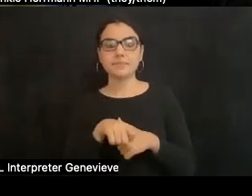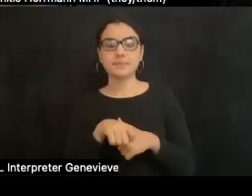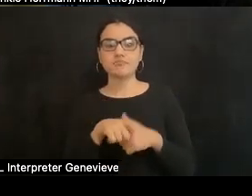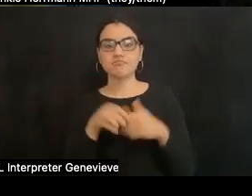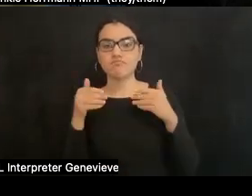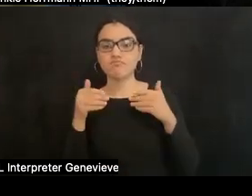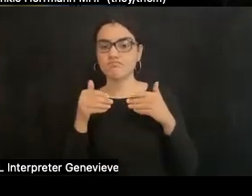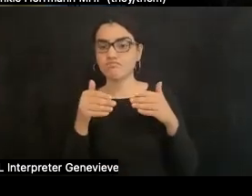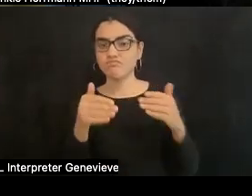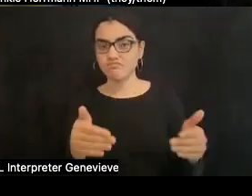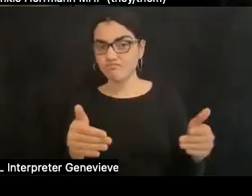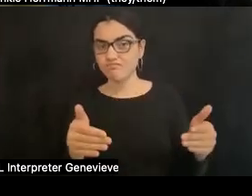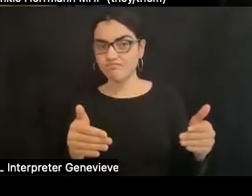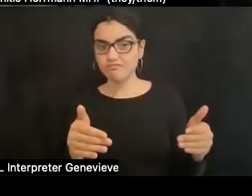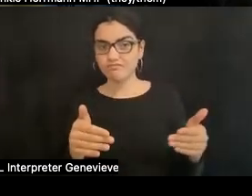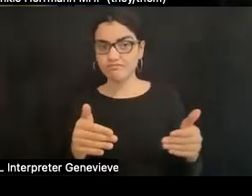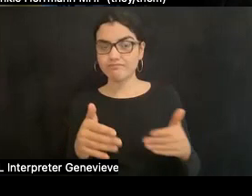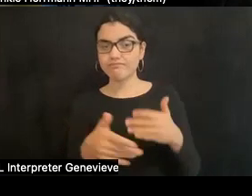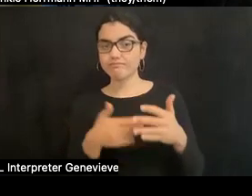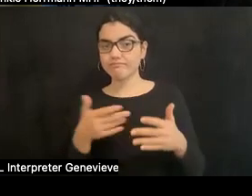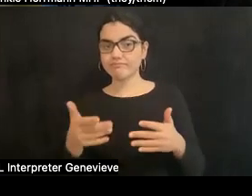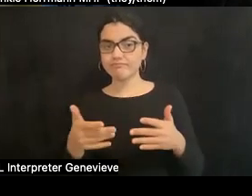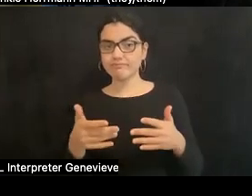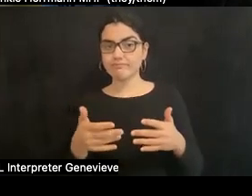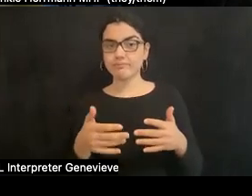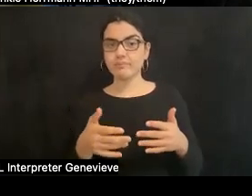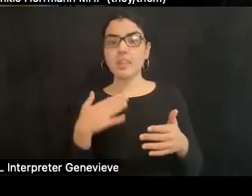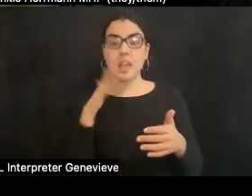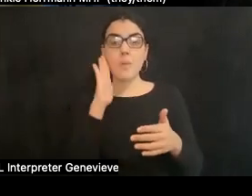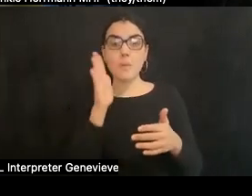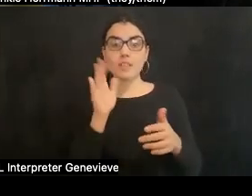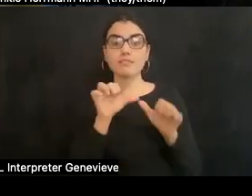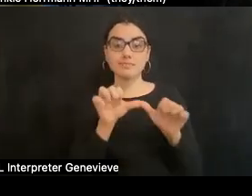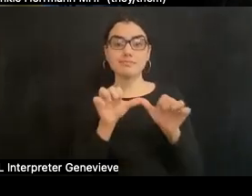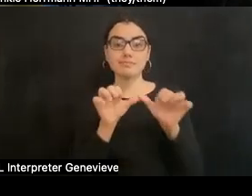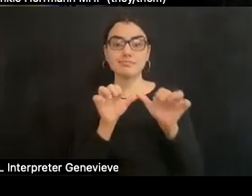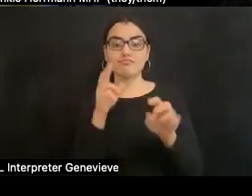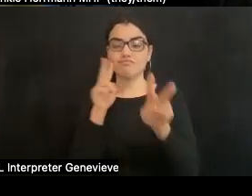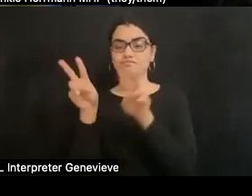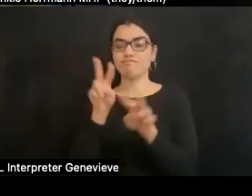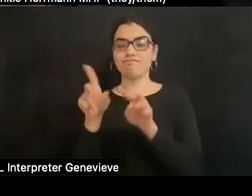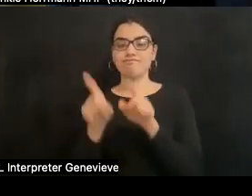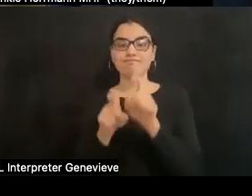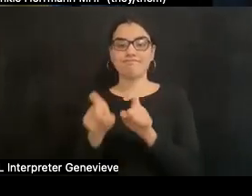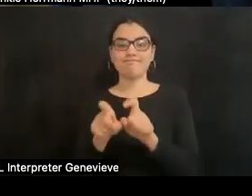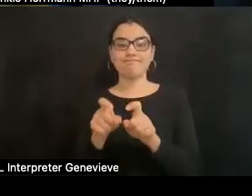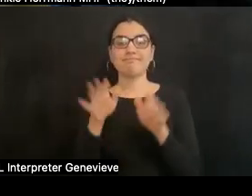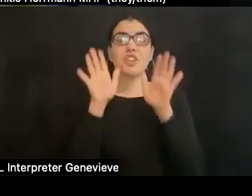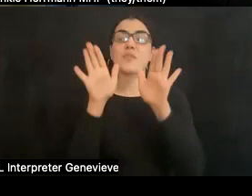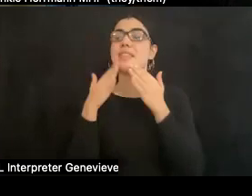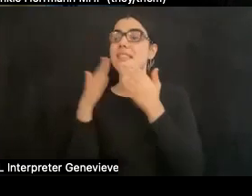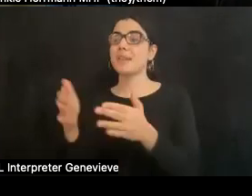go on, and I will again continue keeping track of questions. Great, thanks, Clara.